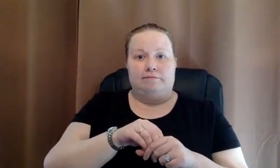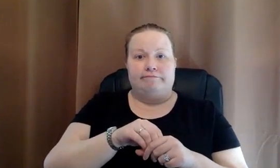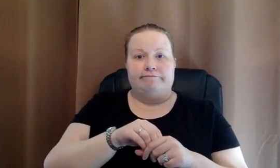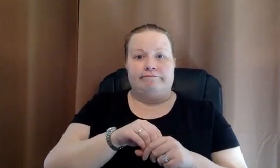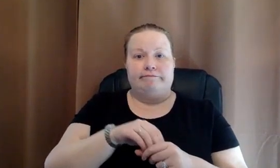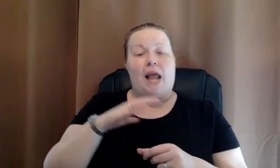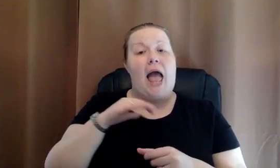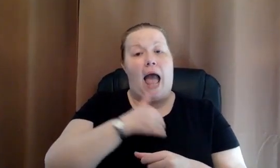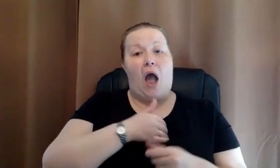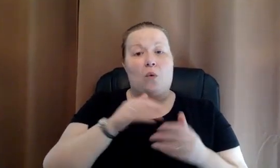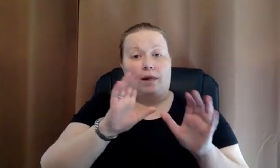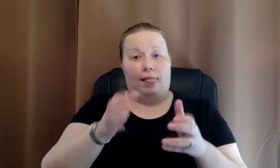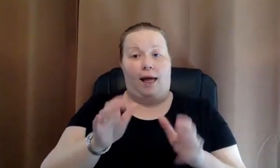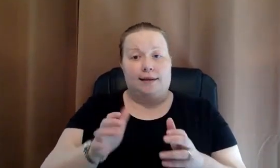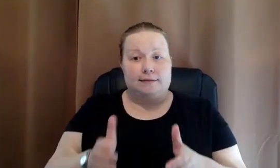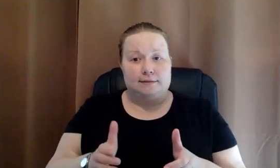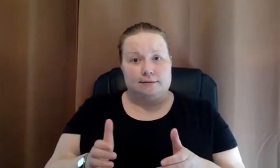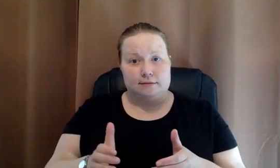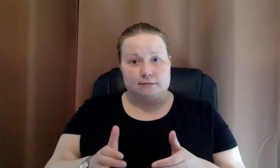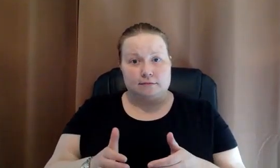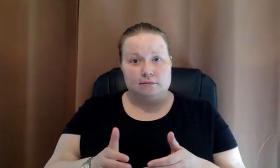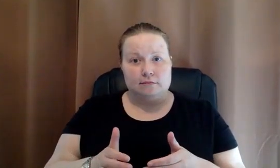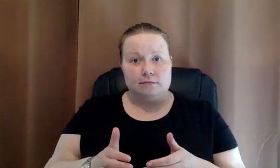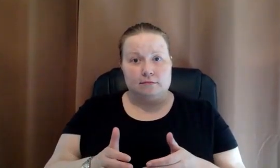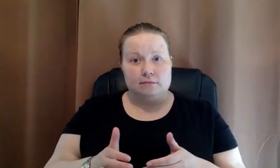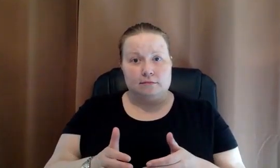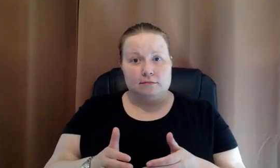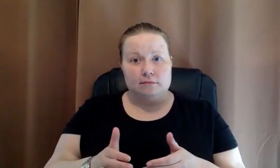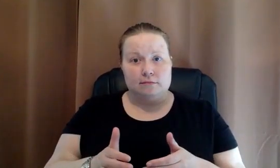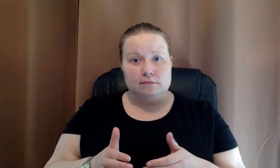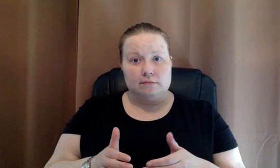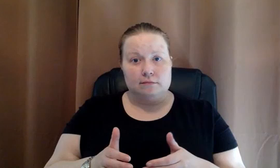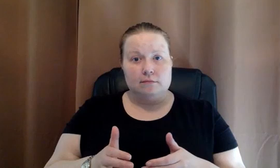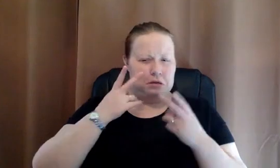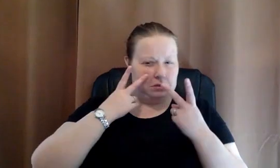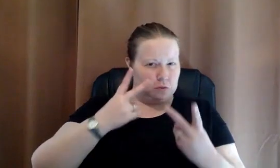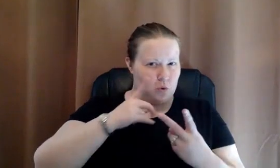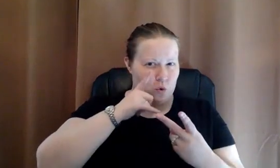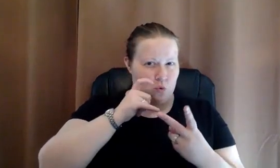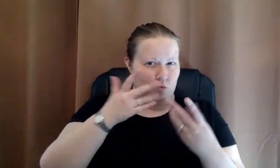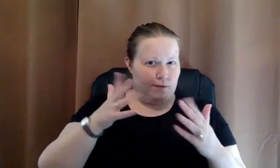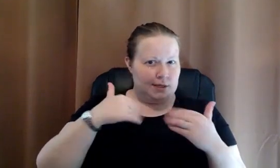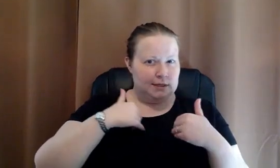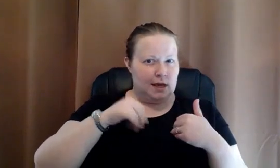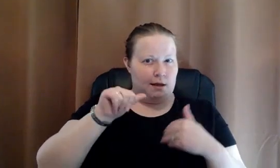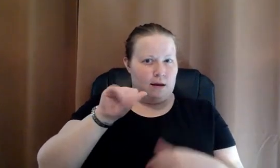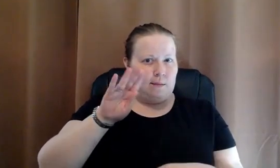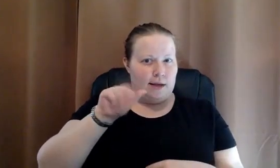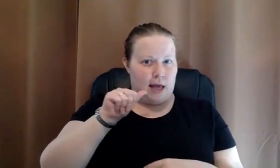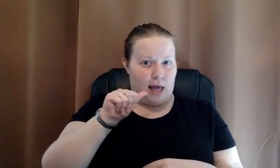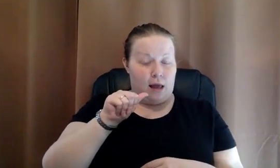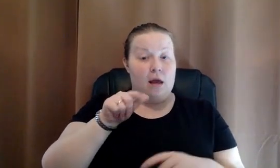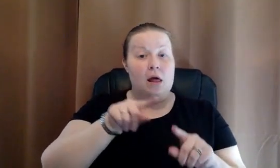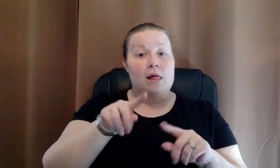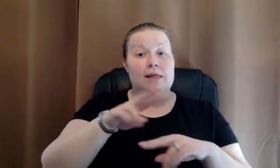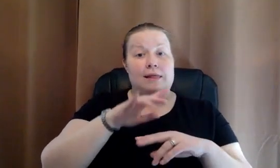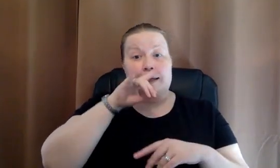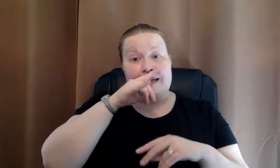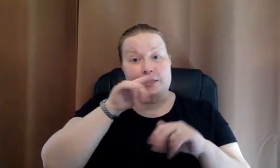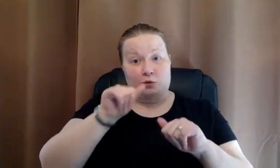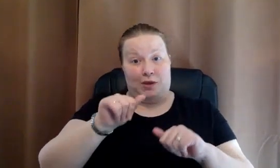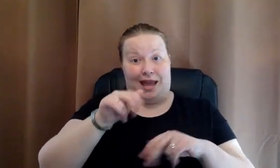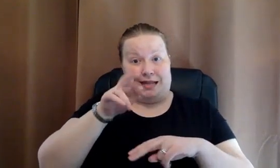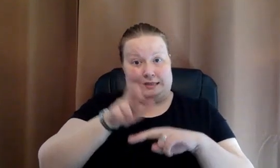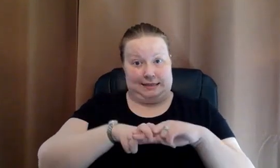our classes, you can kind of tell the kids who have had ABA, the kids who can sit, who can